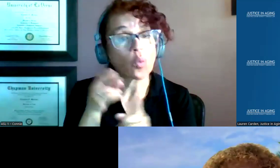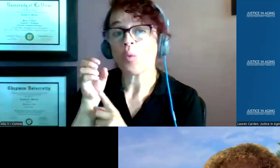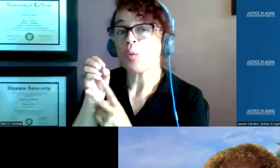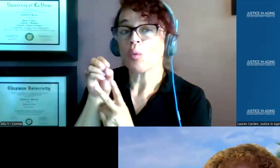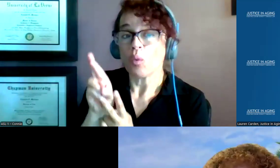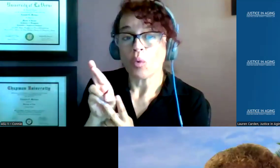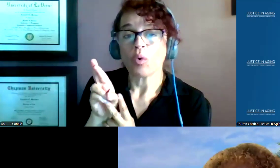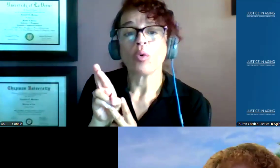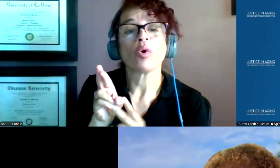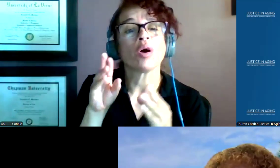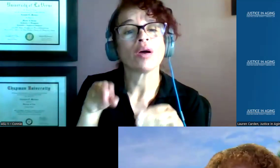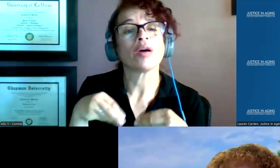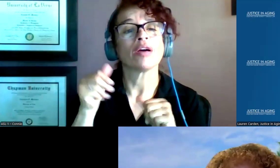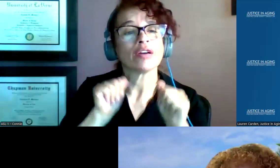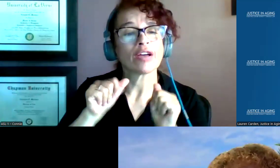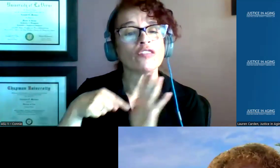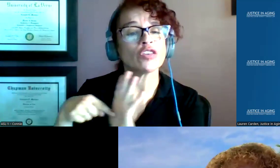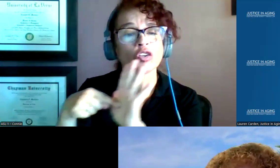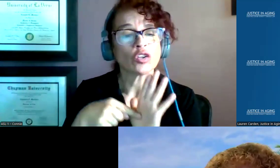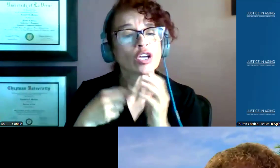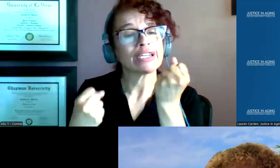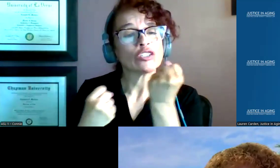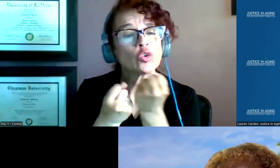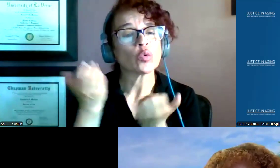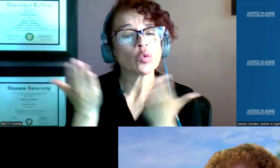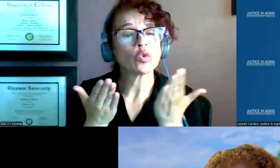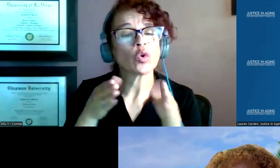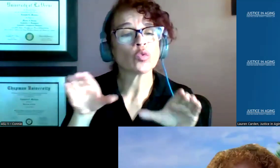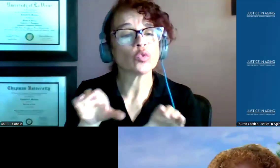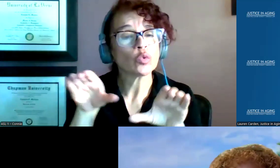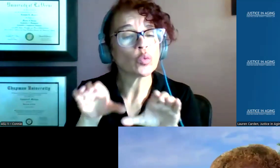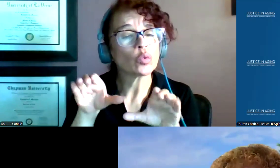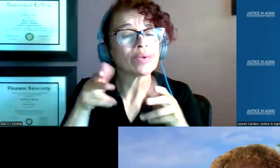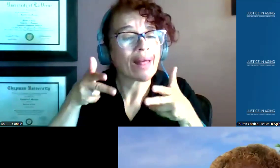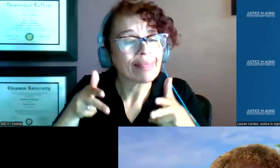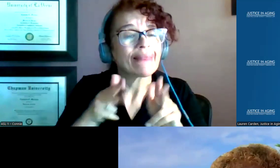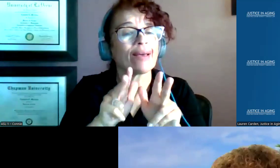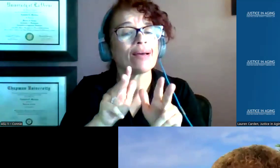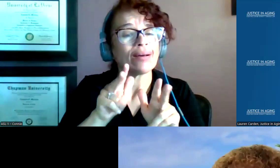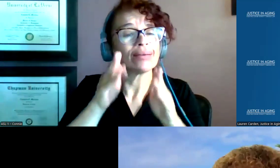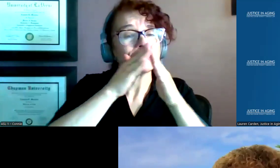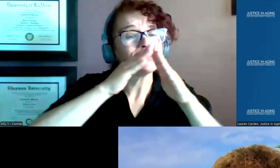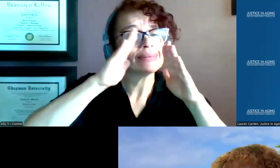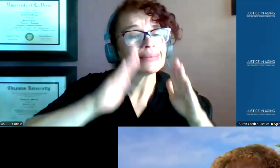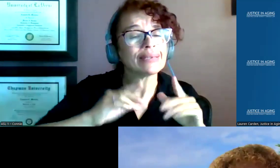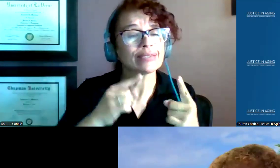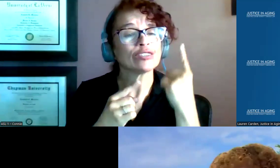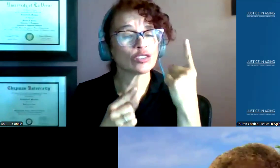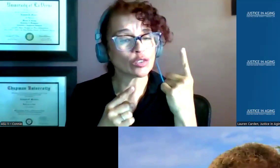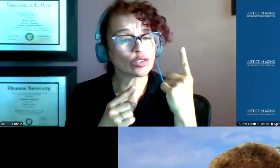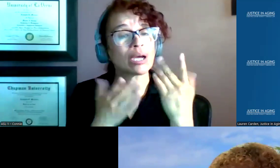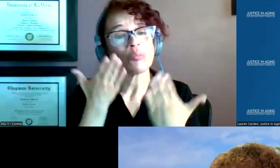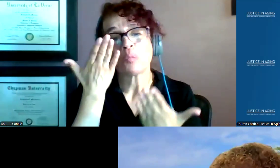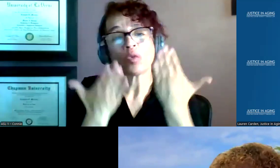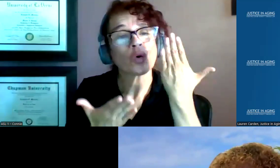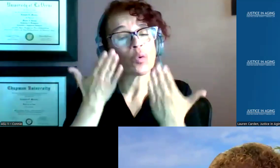or perform, as an example, in-home supportive services duty. It allows the housing of someone who could